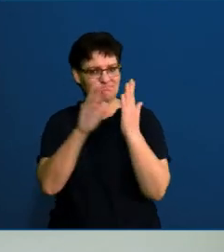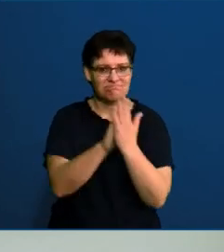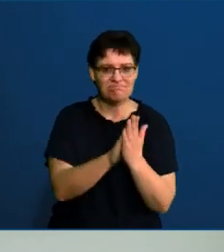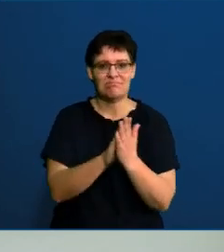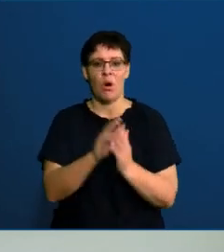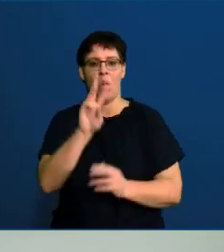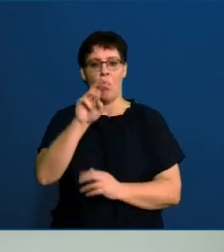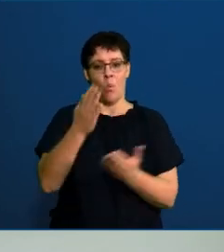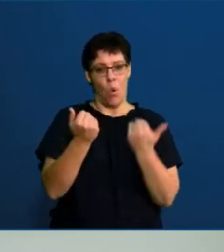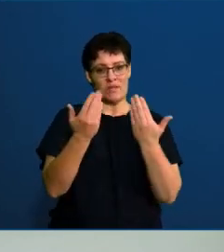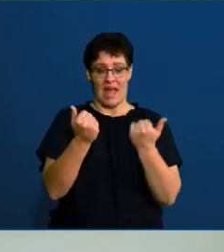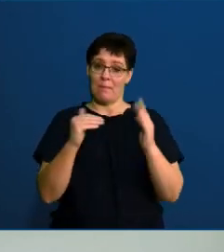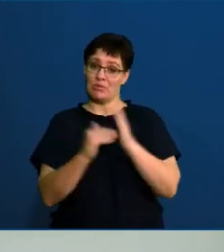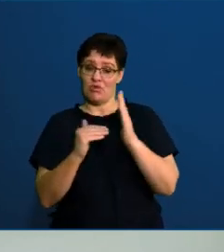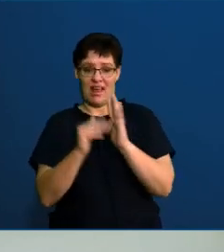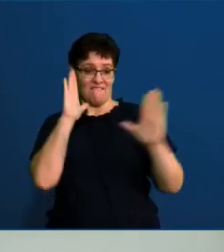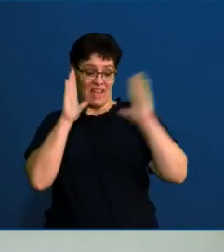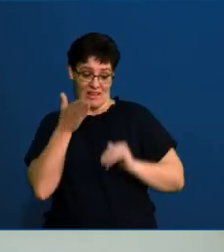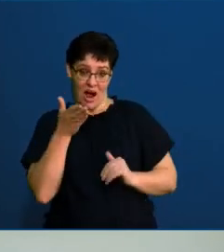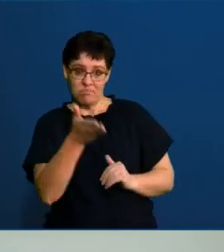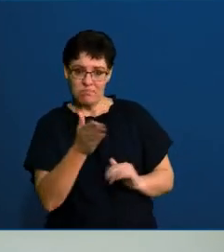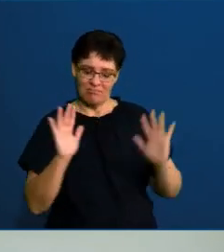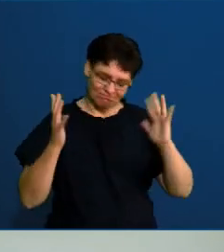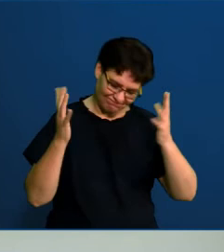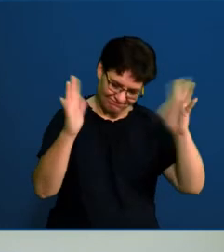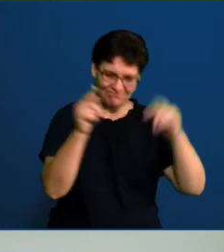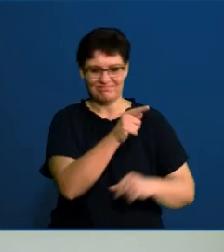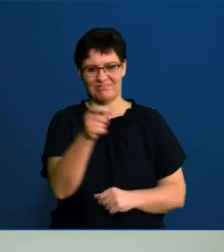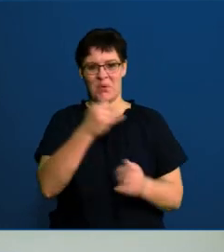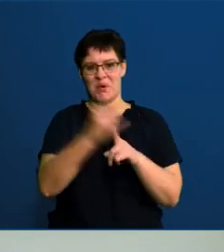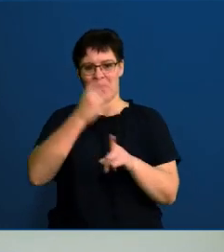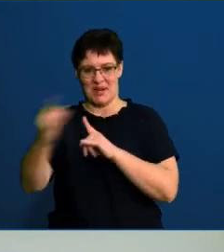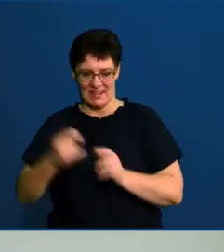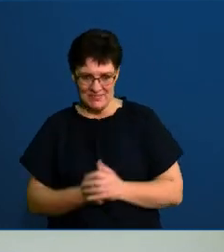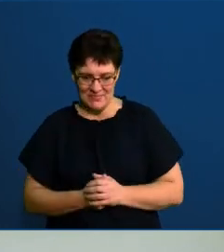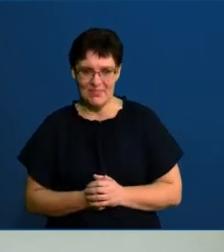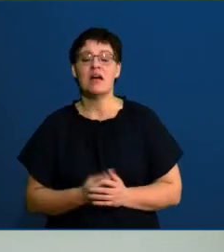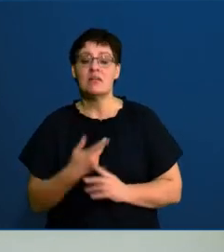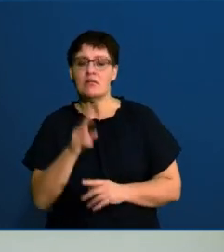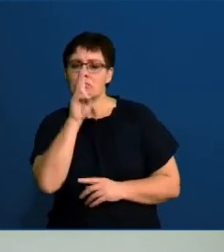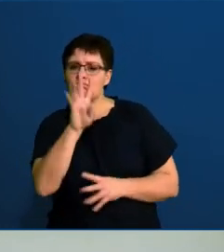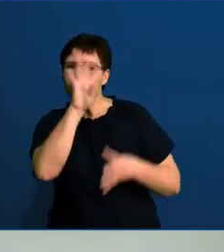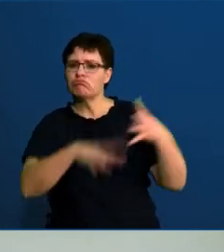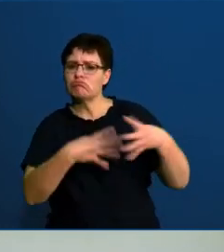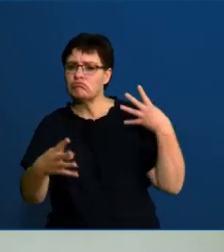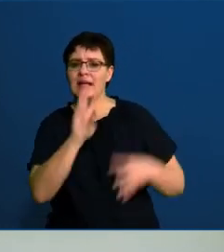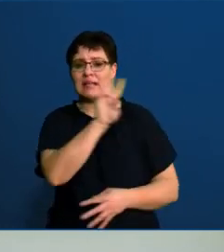Matrix Facebook page, so do check that out, and a big congratulations to you. Remember to also check out our schedule